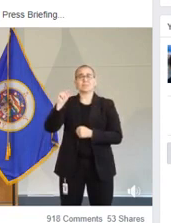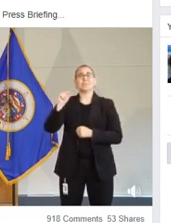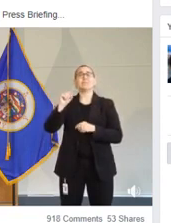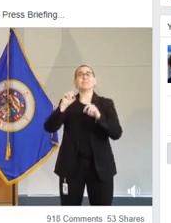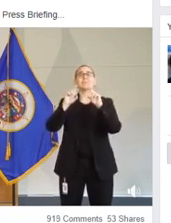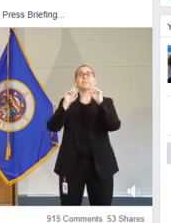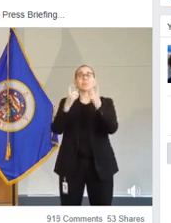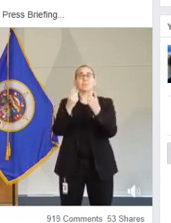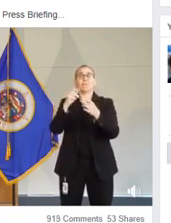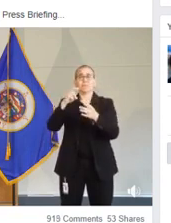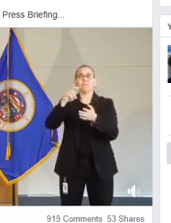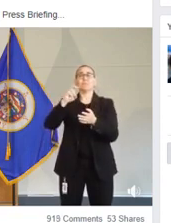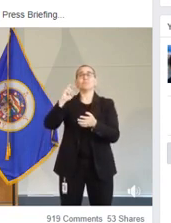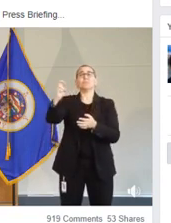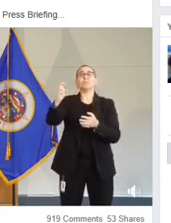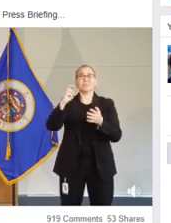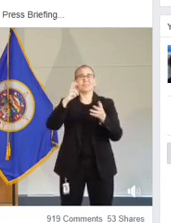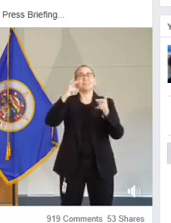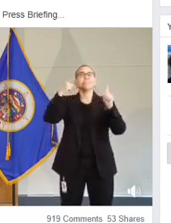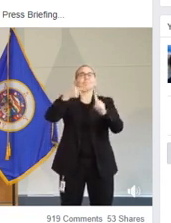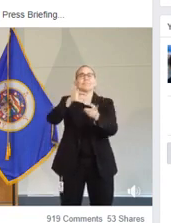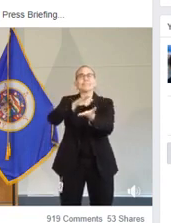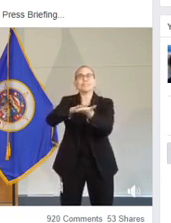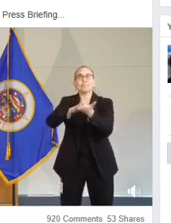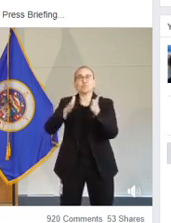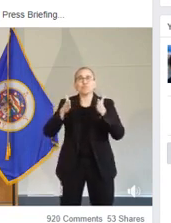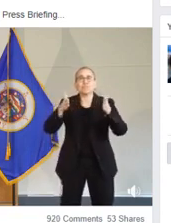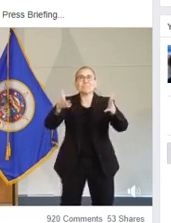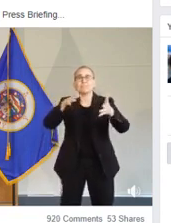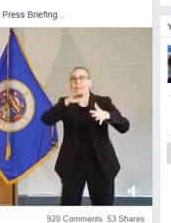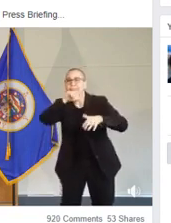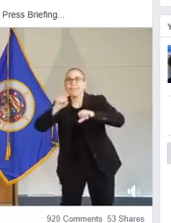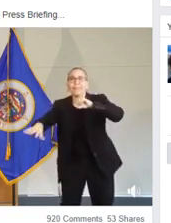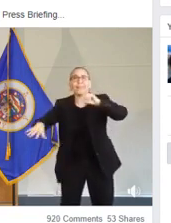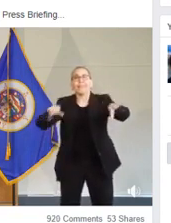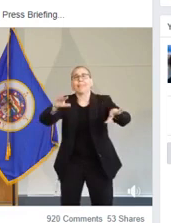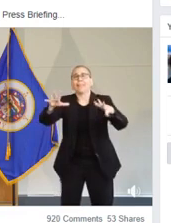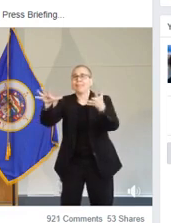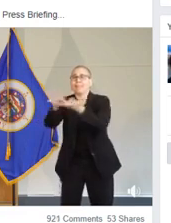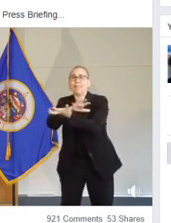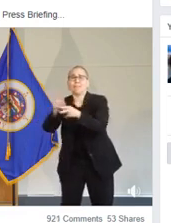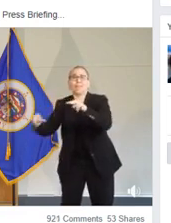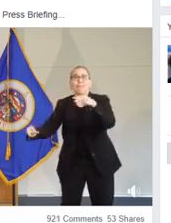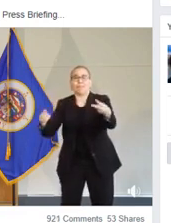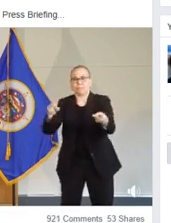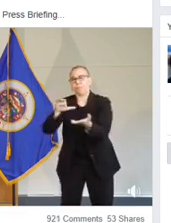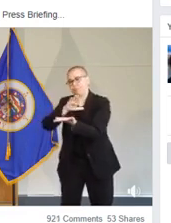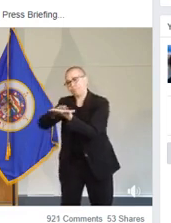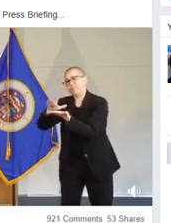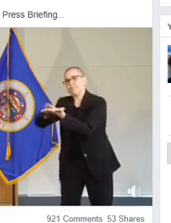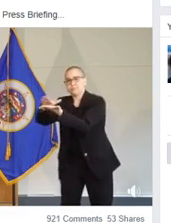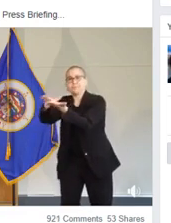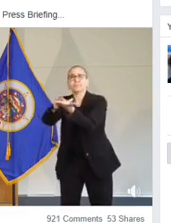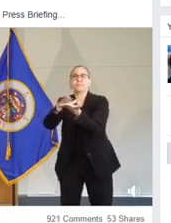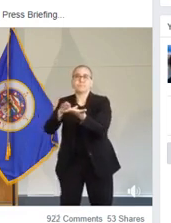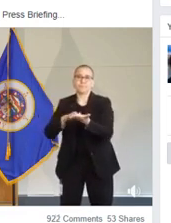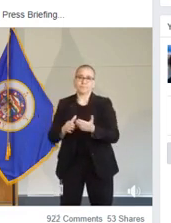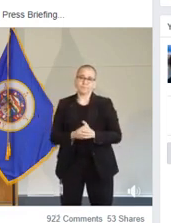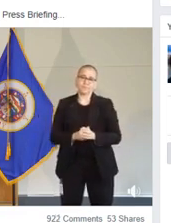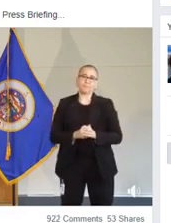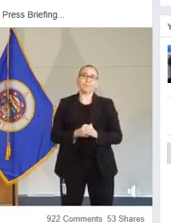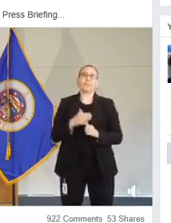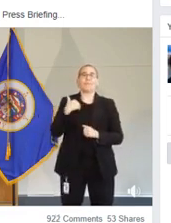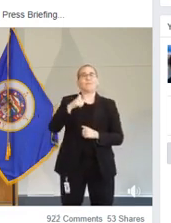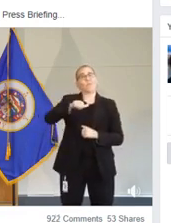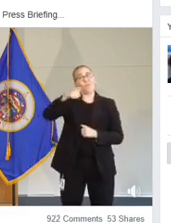we also have picked up one other mission with the city of Minneapolis. I won't cover the exact details, but it's ongoing right now